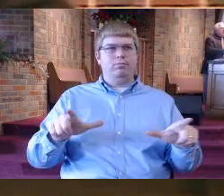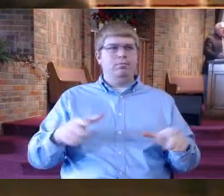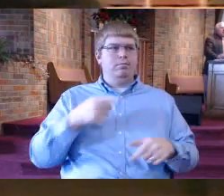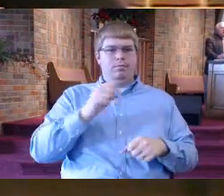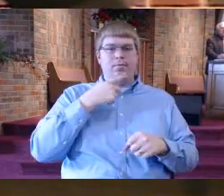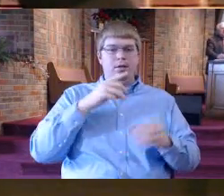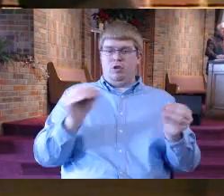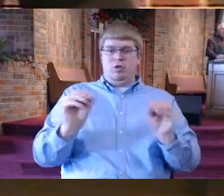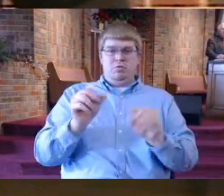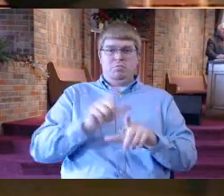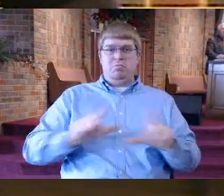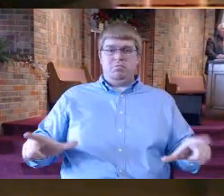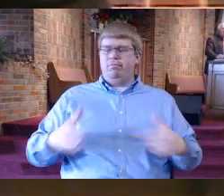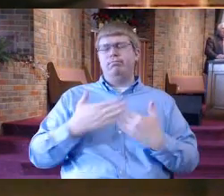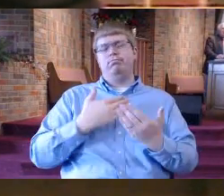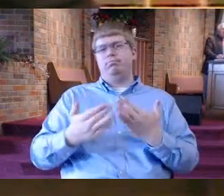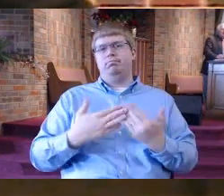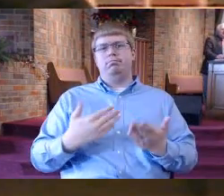no language.